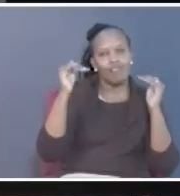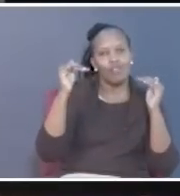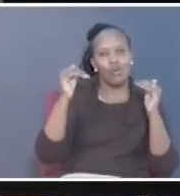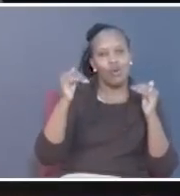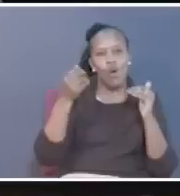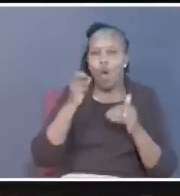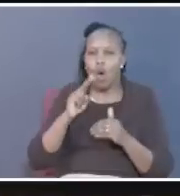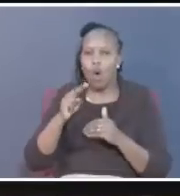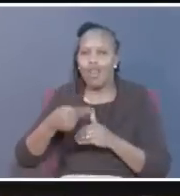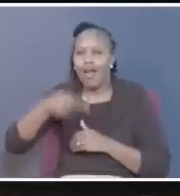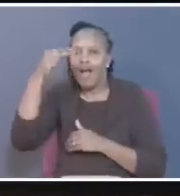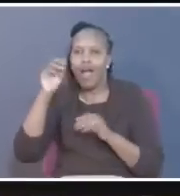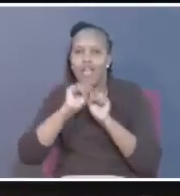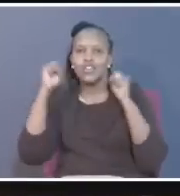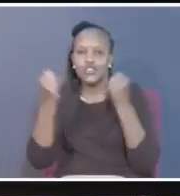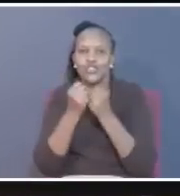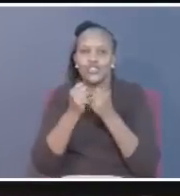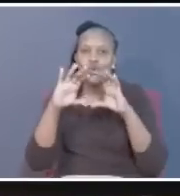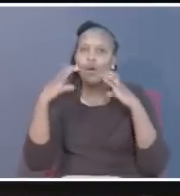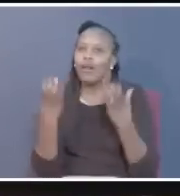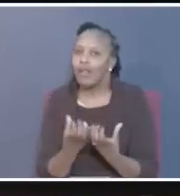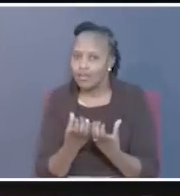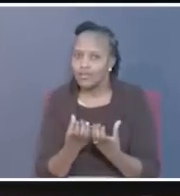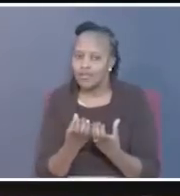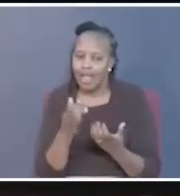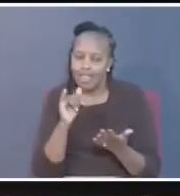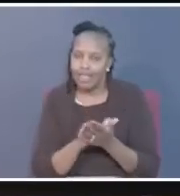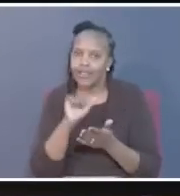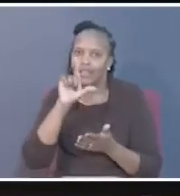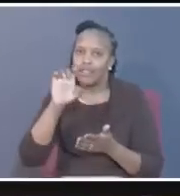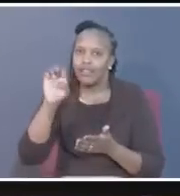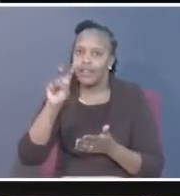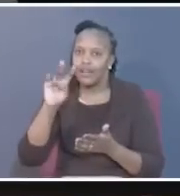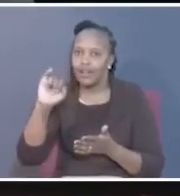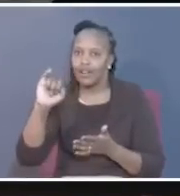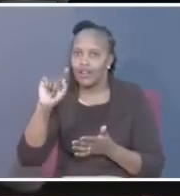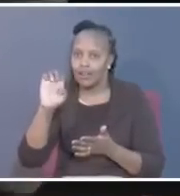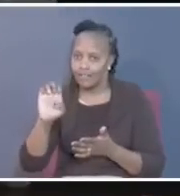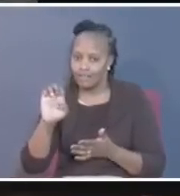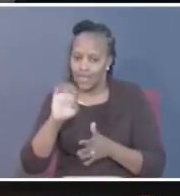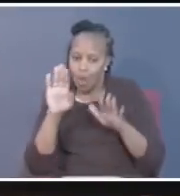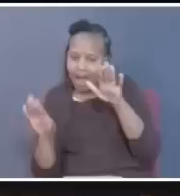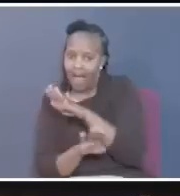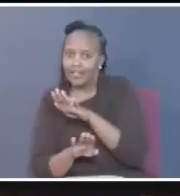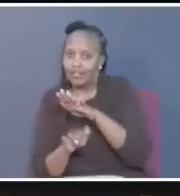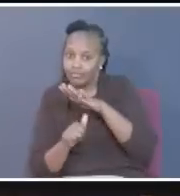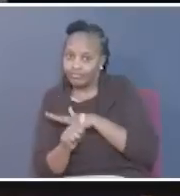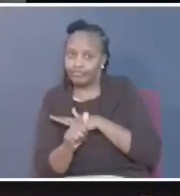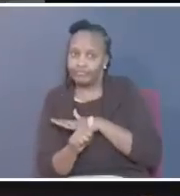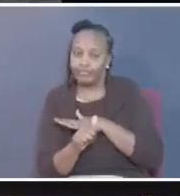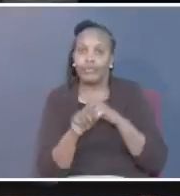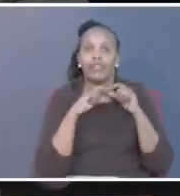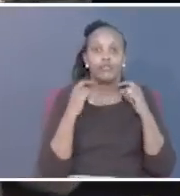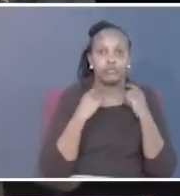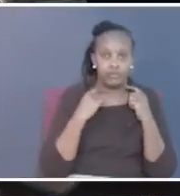class, such that the Levites looked up to the priests. And so in verse 32, the narrative